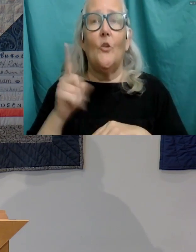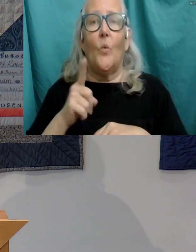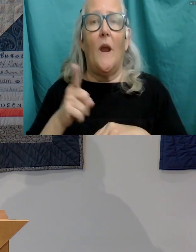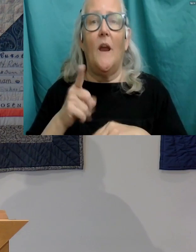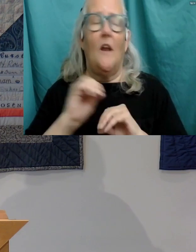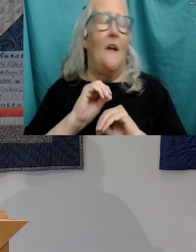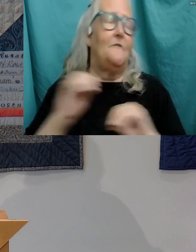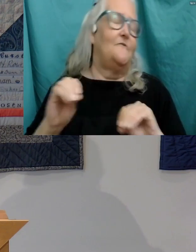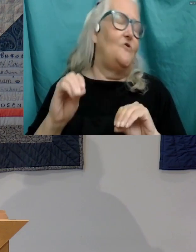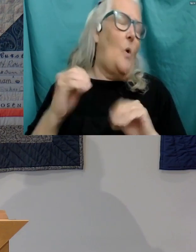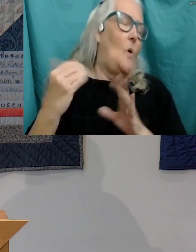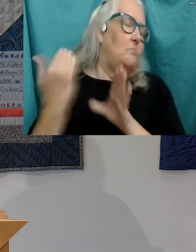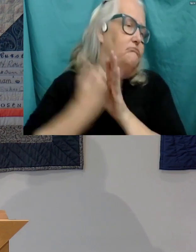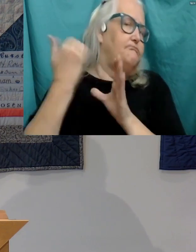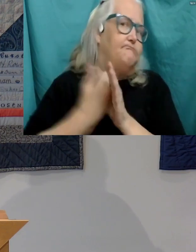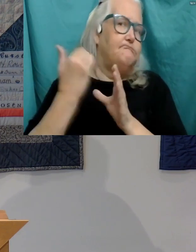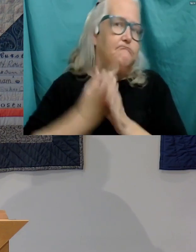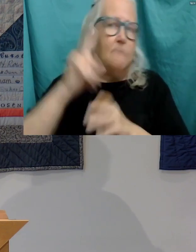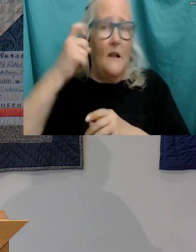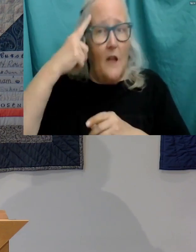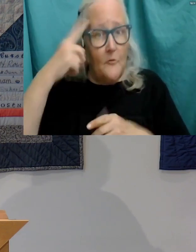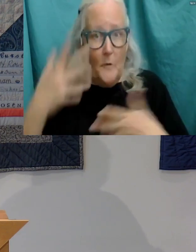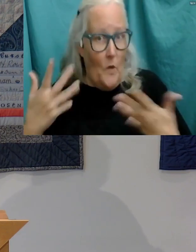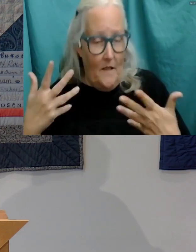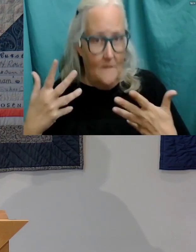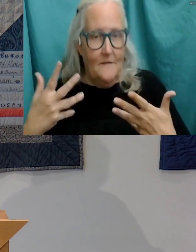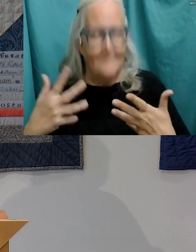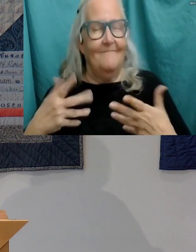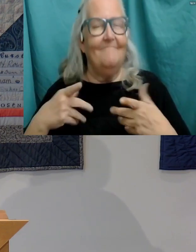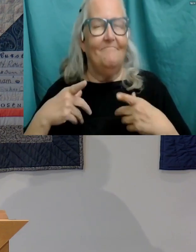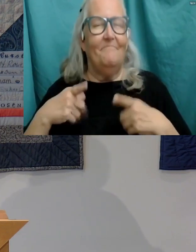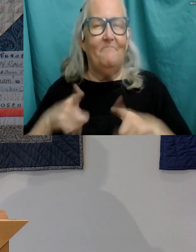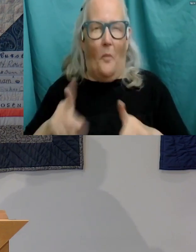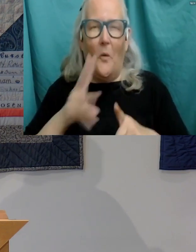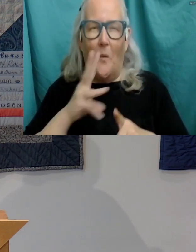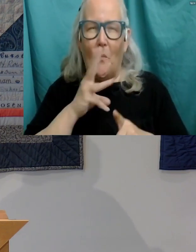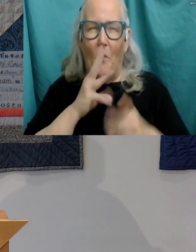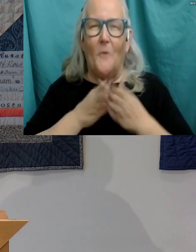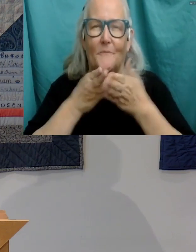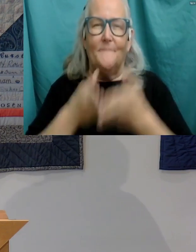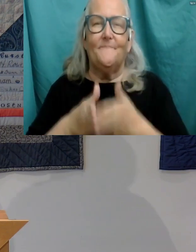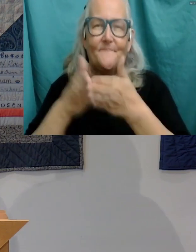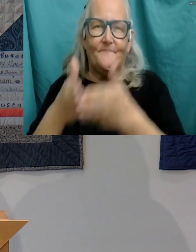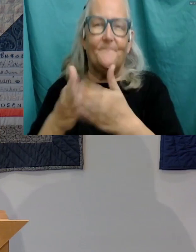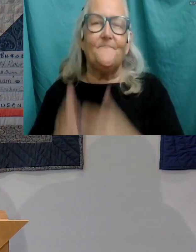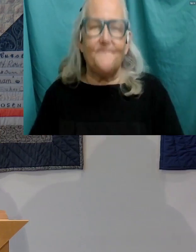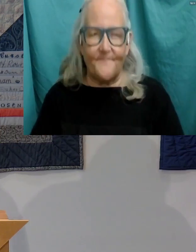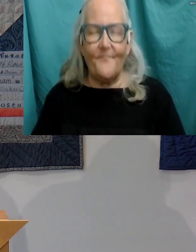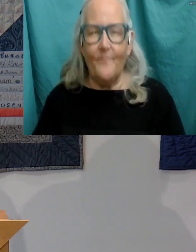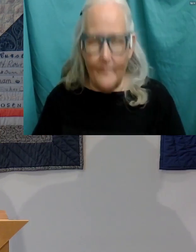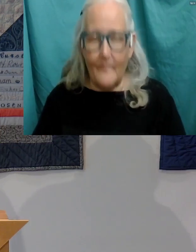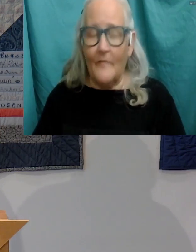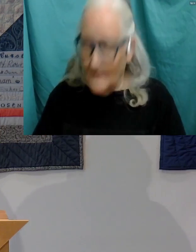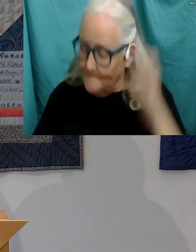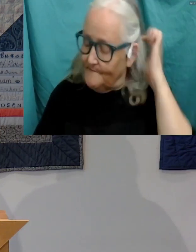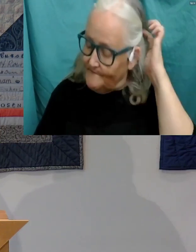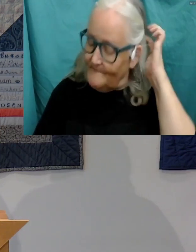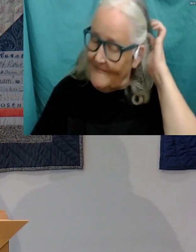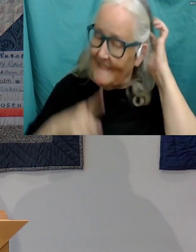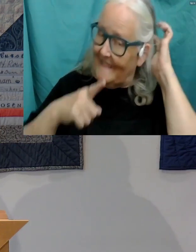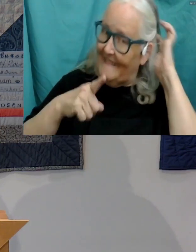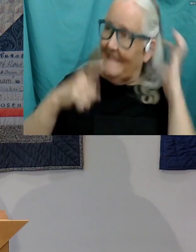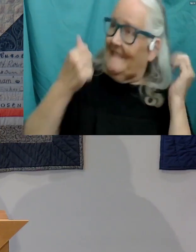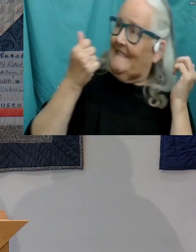state was on the open sea. Life as a working-class sailor in the 16 and 1700s